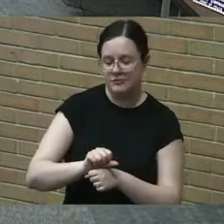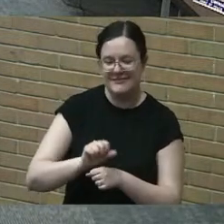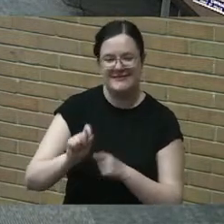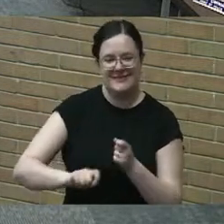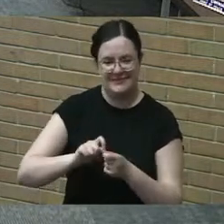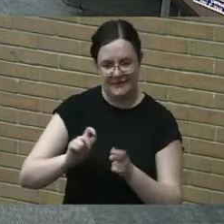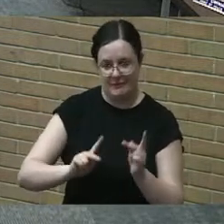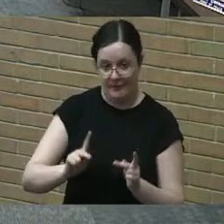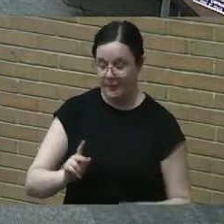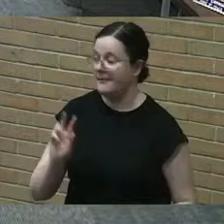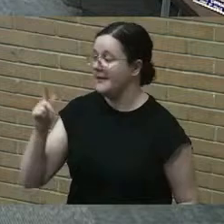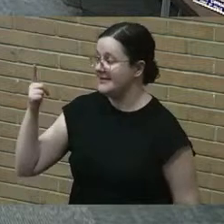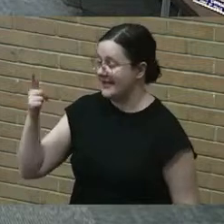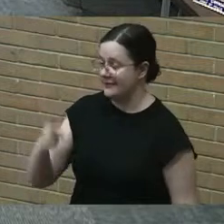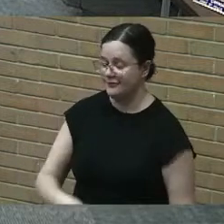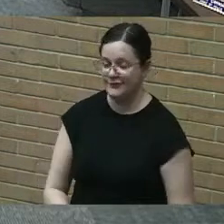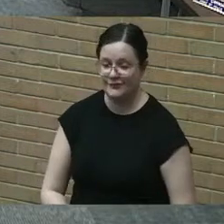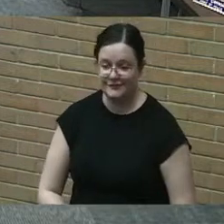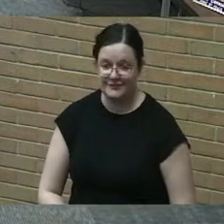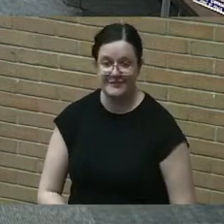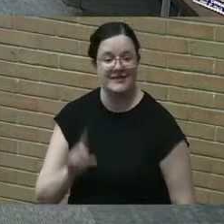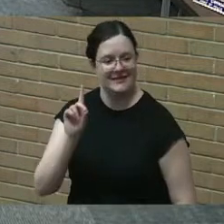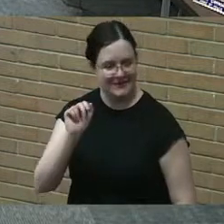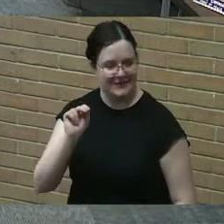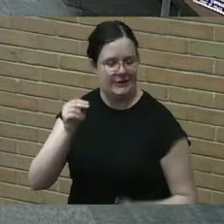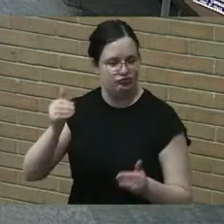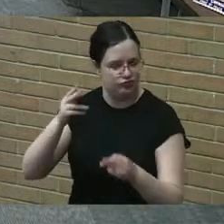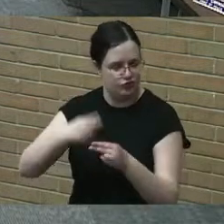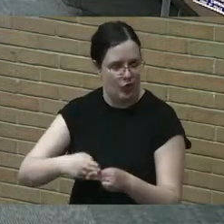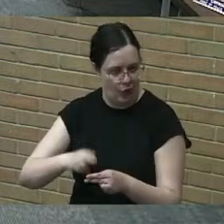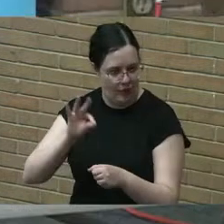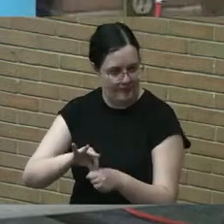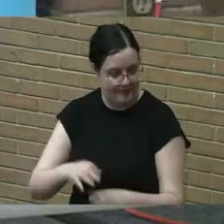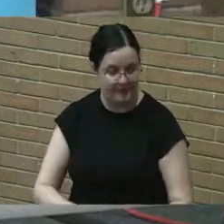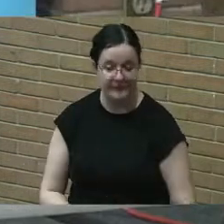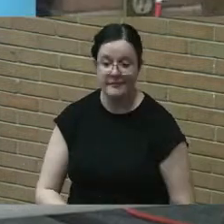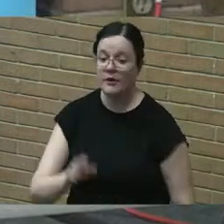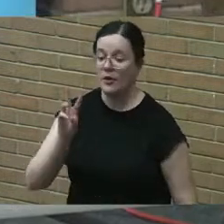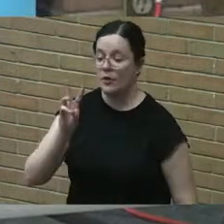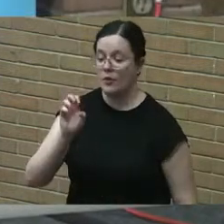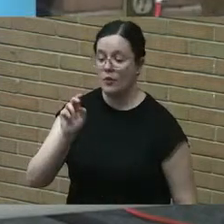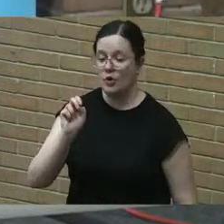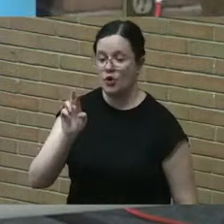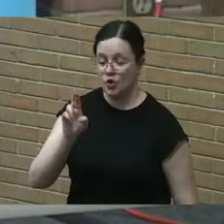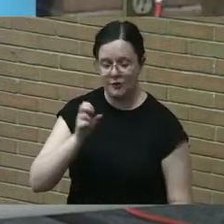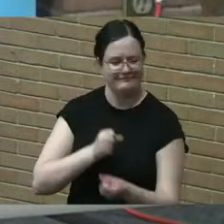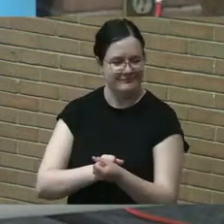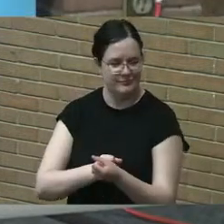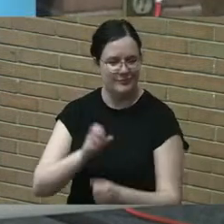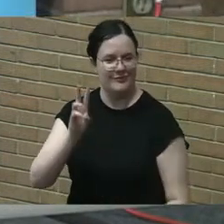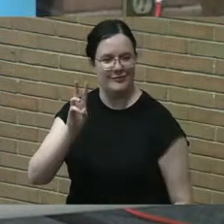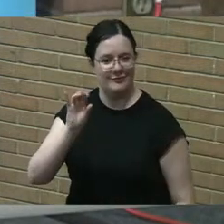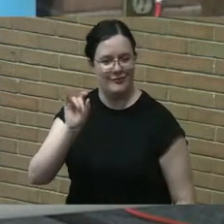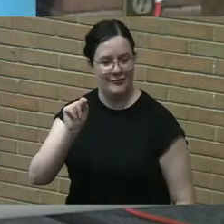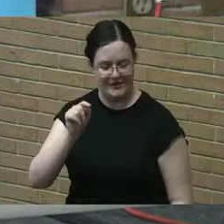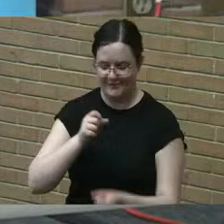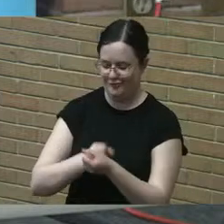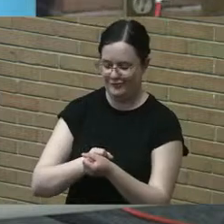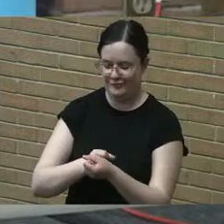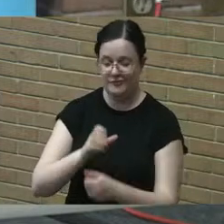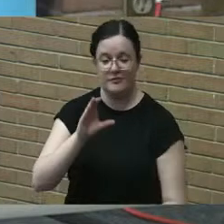Second. Dan, please call the roll. Councilmember Werner? Aye. Councilmember Wilt?